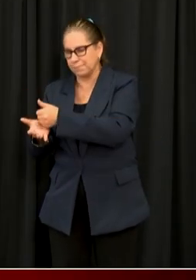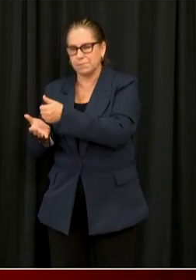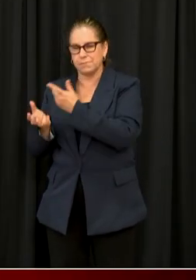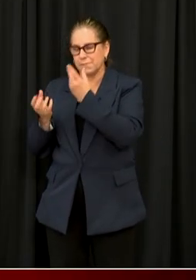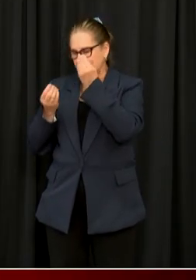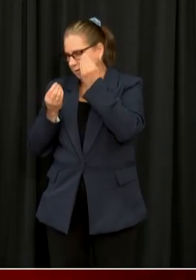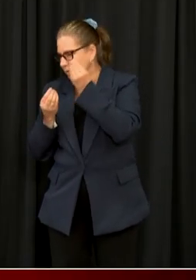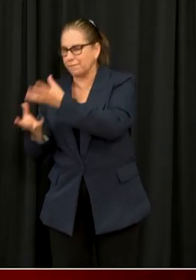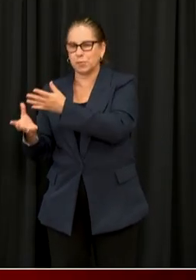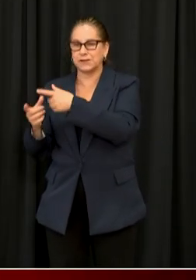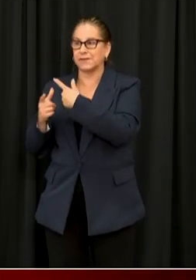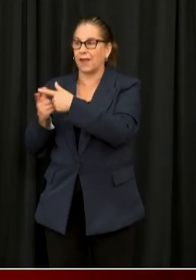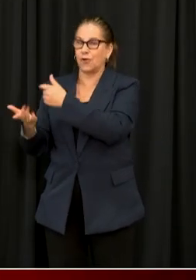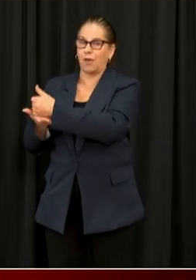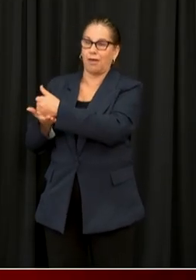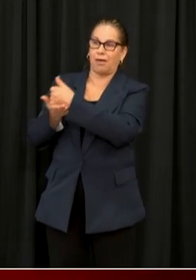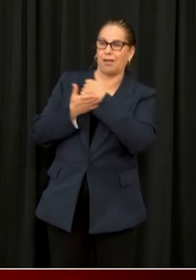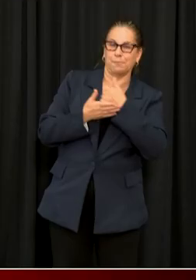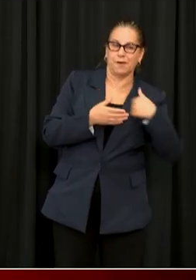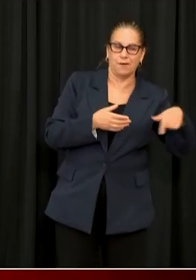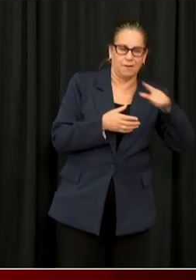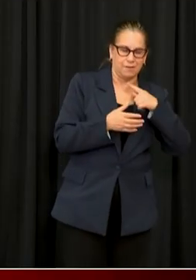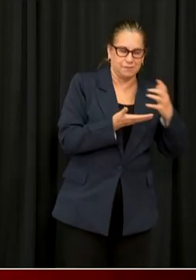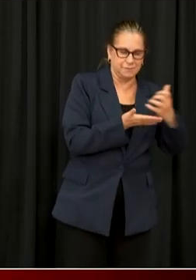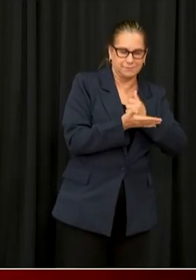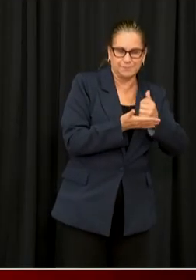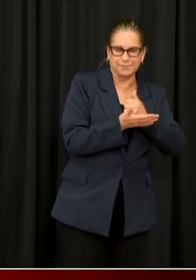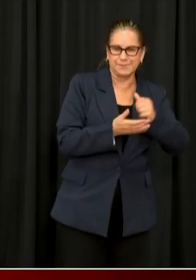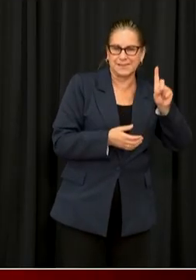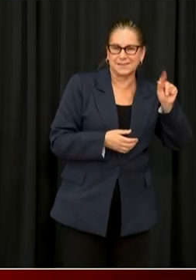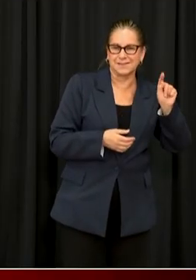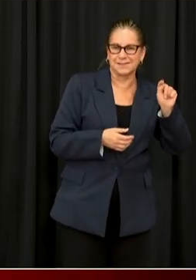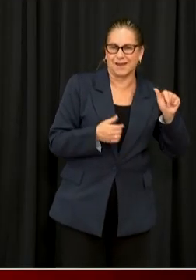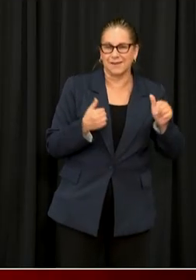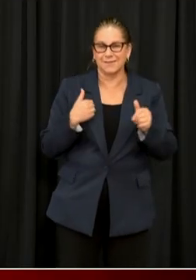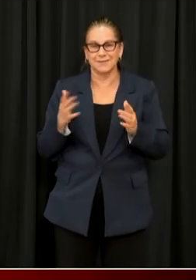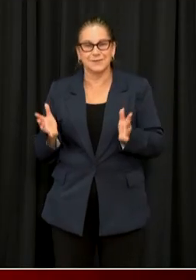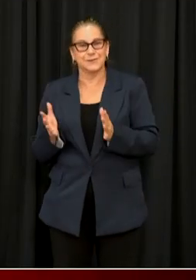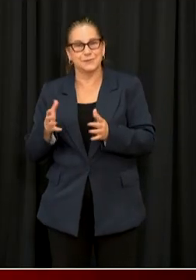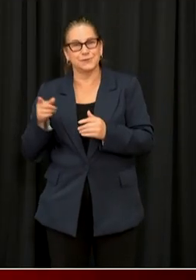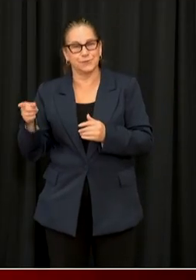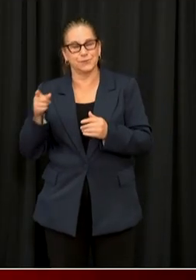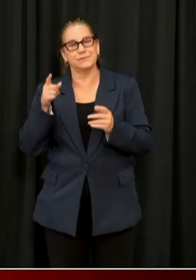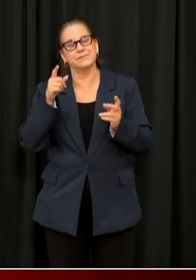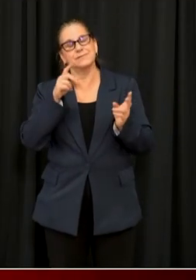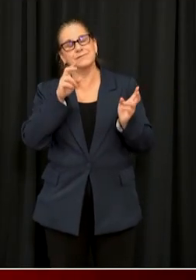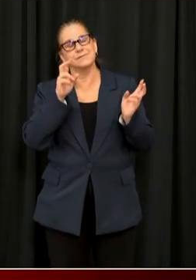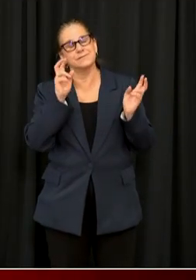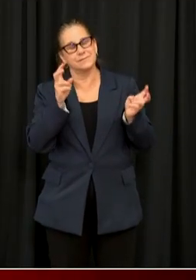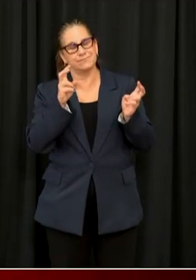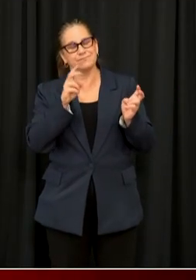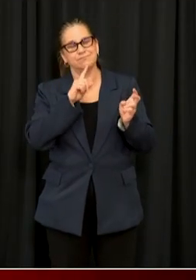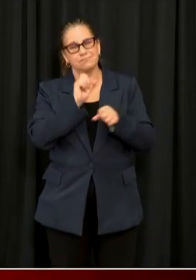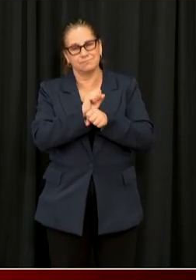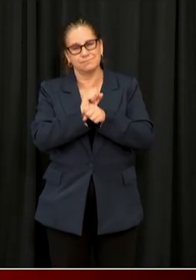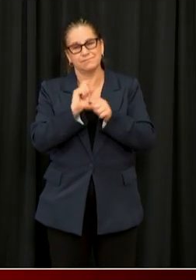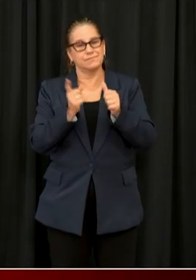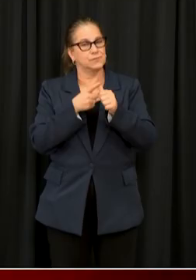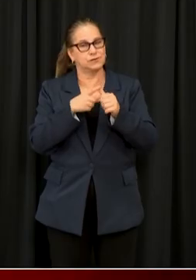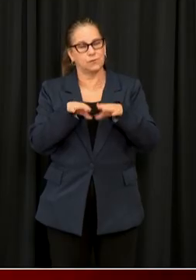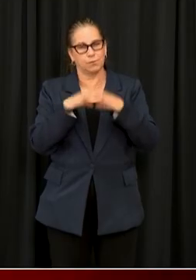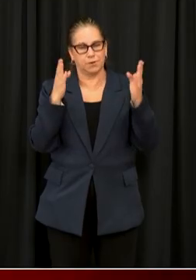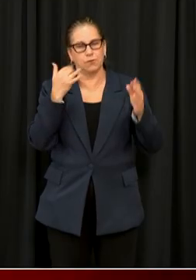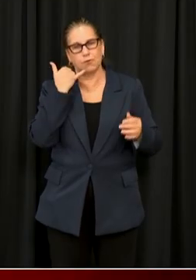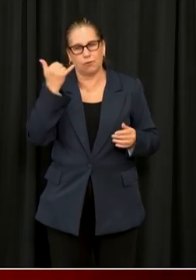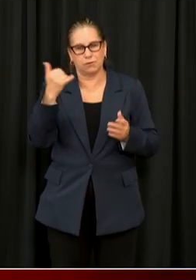We'll encourage you to be in contact with your healthcare provider for the management of any signs and symptoms that you have that